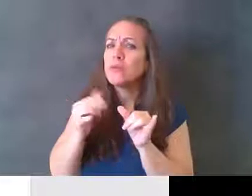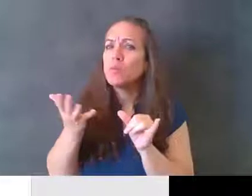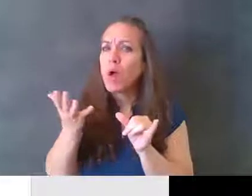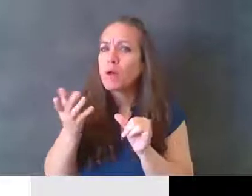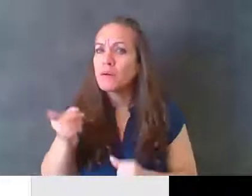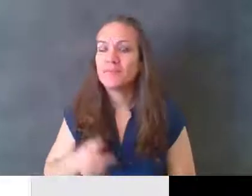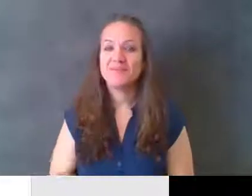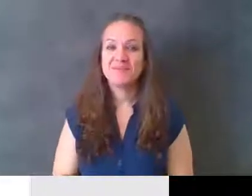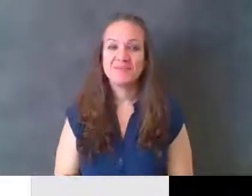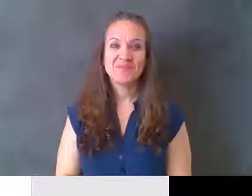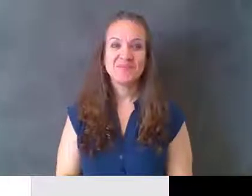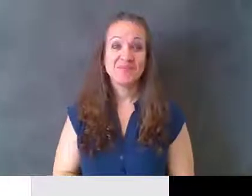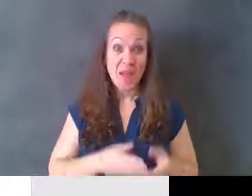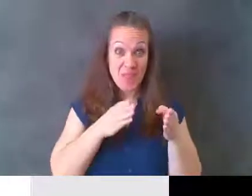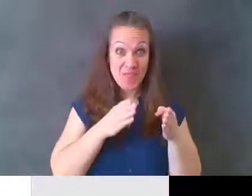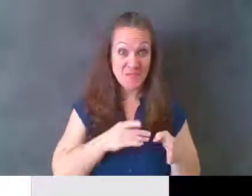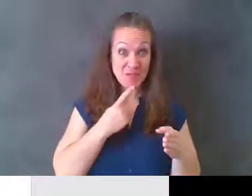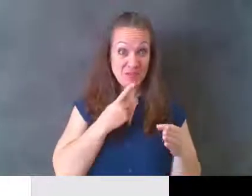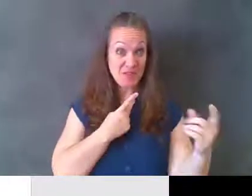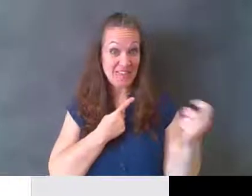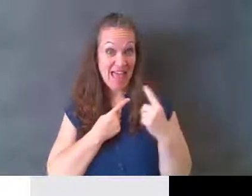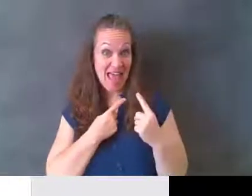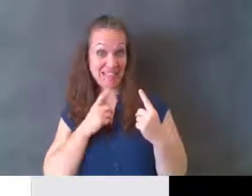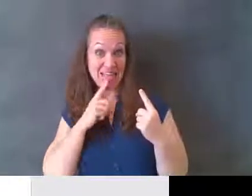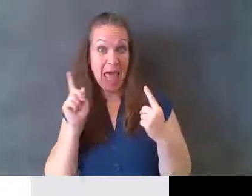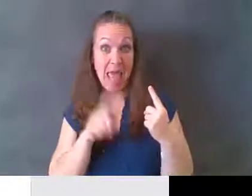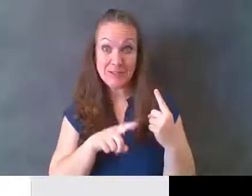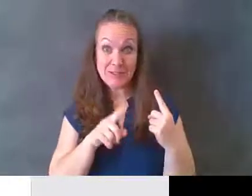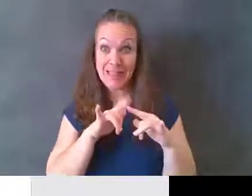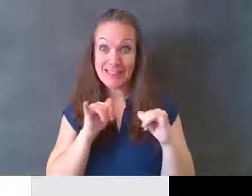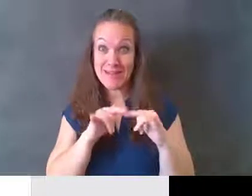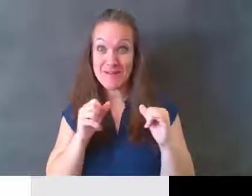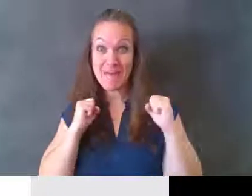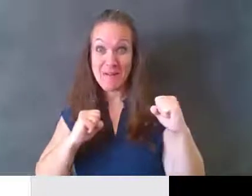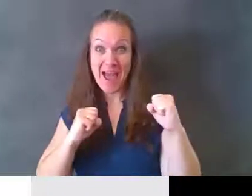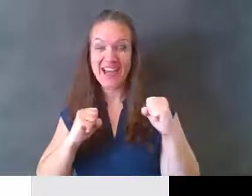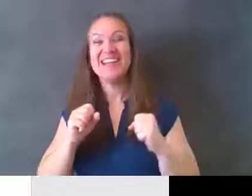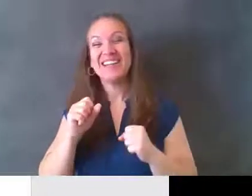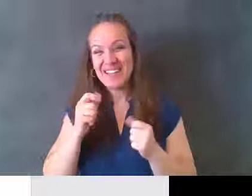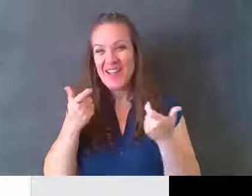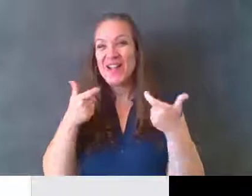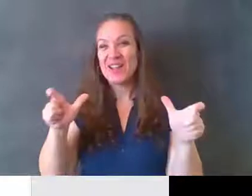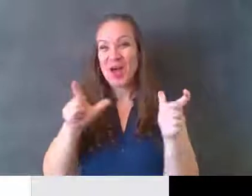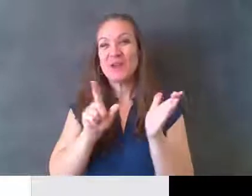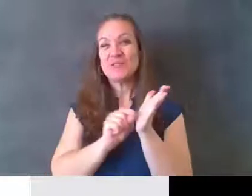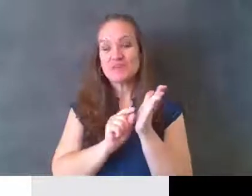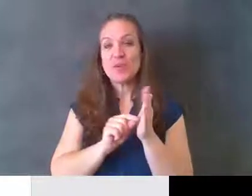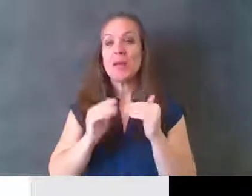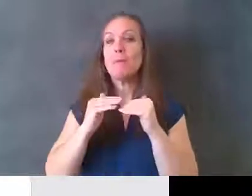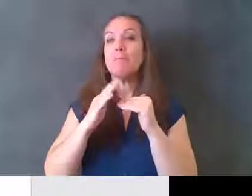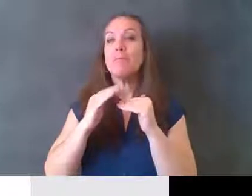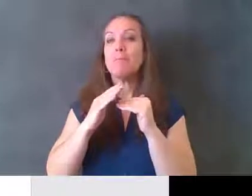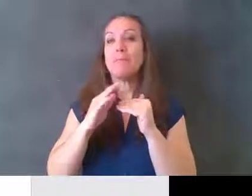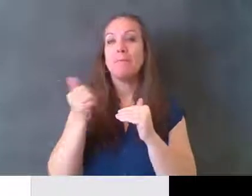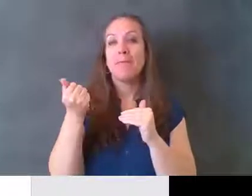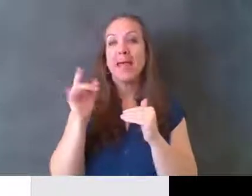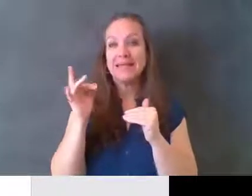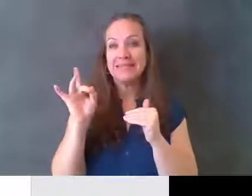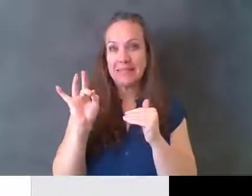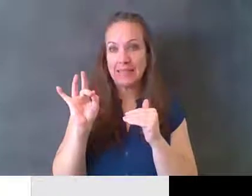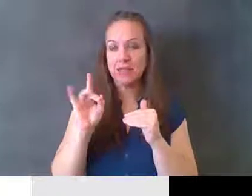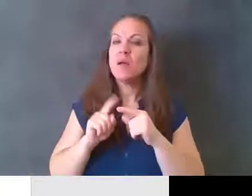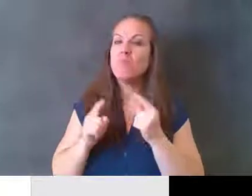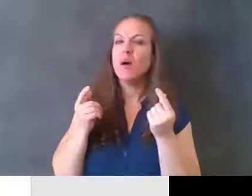I think I answered your question right as it came through perfectly. So large print is going to start at size 18 for font, but go ahead and check with